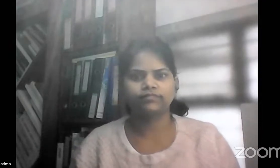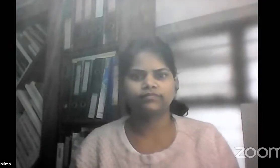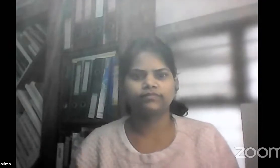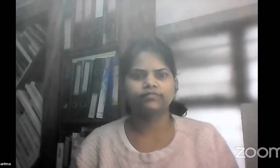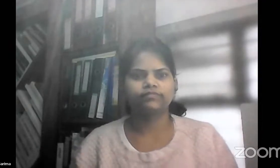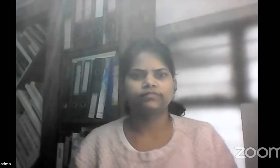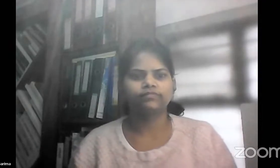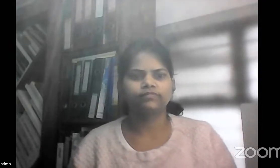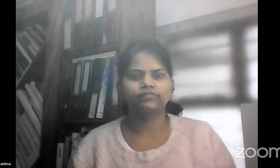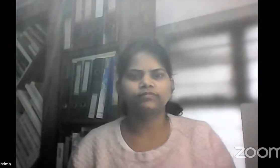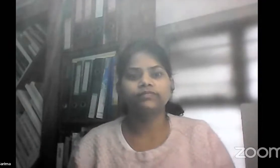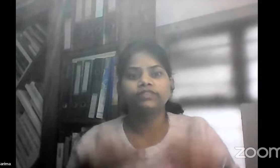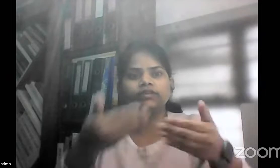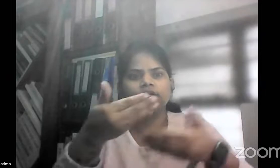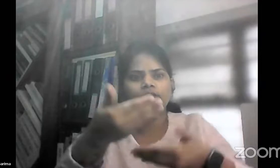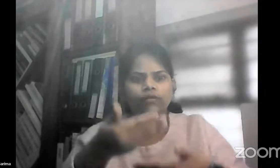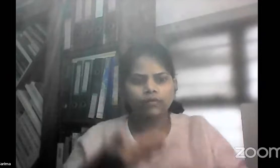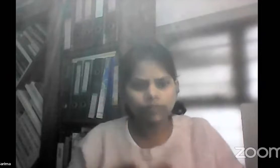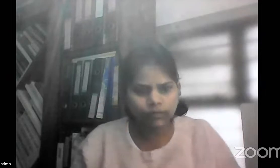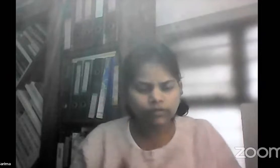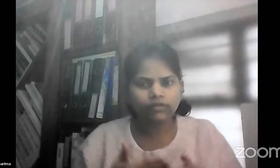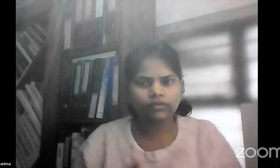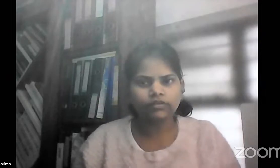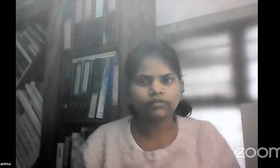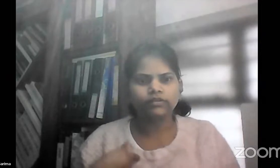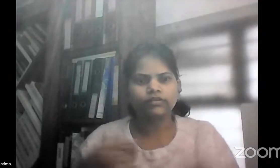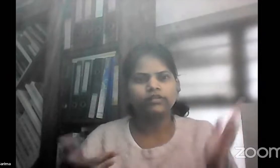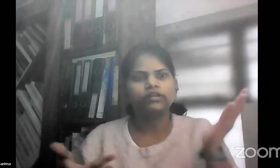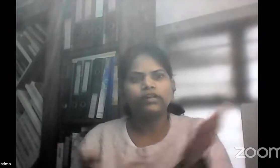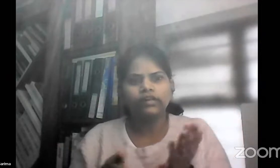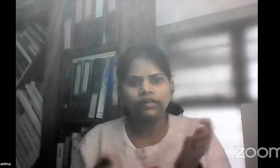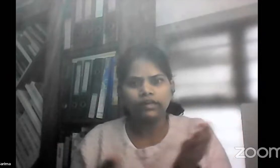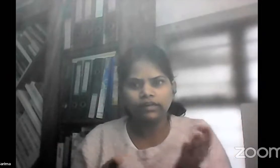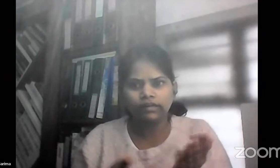So, welcome to the technical session